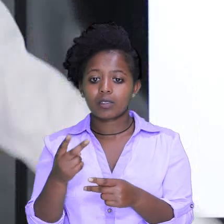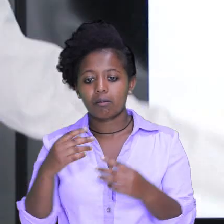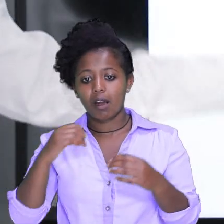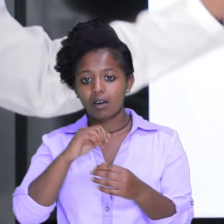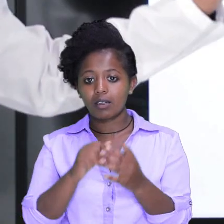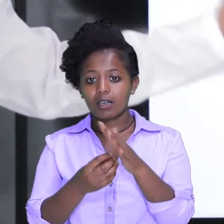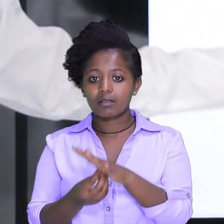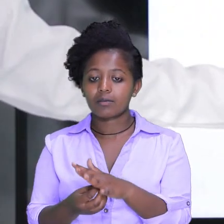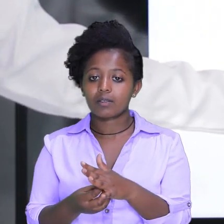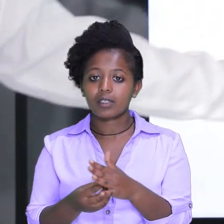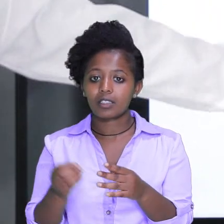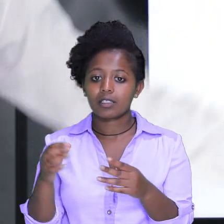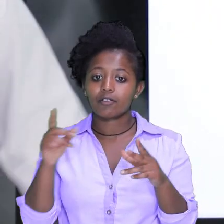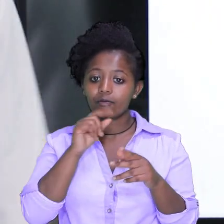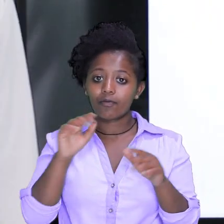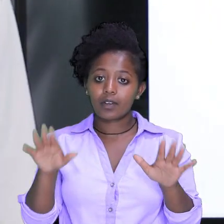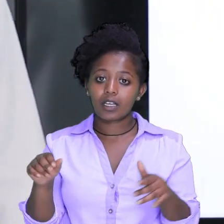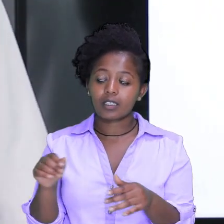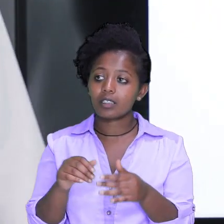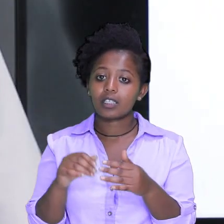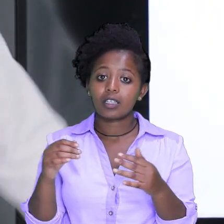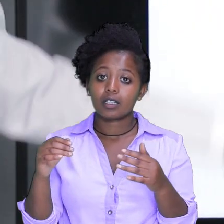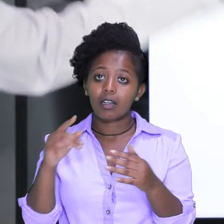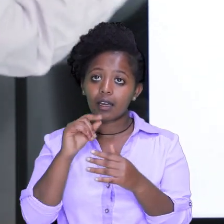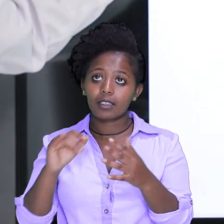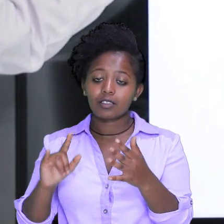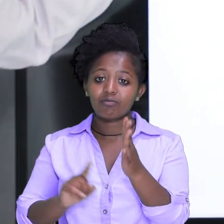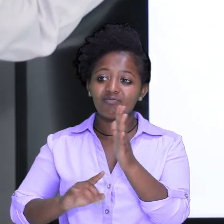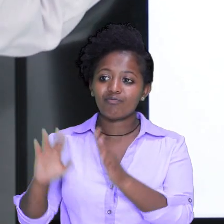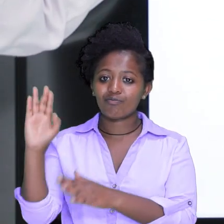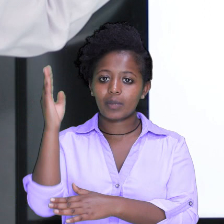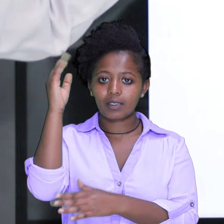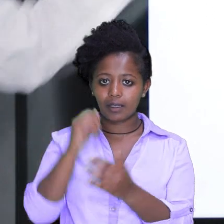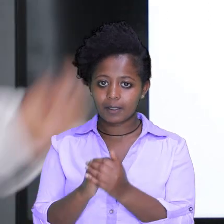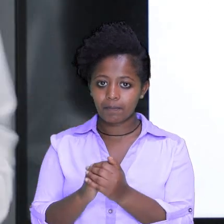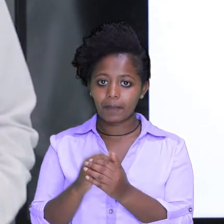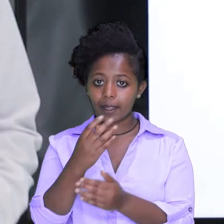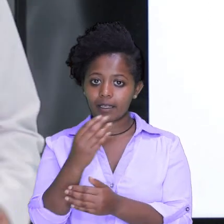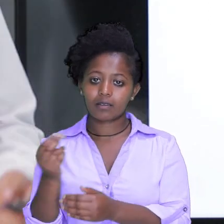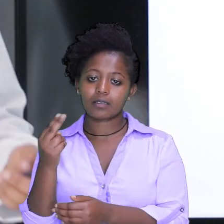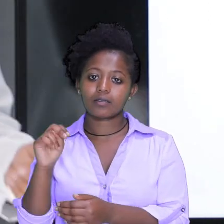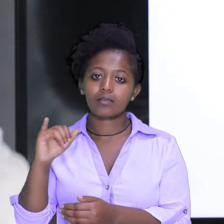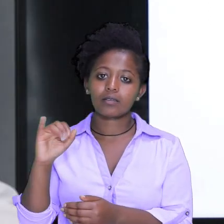afraid flying weapons like missiles and nuclear.